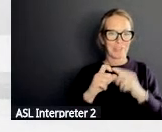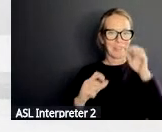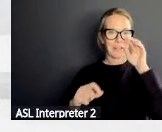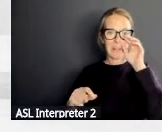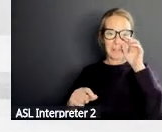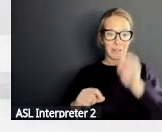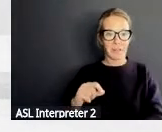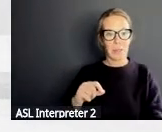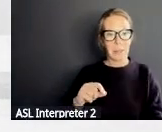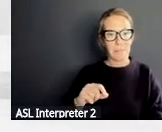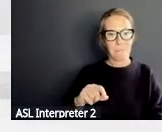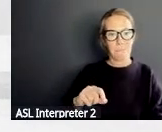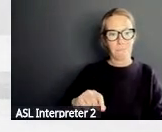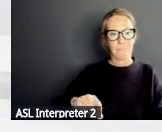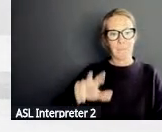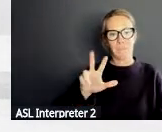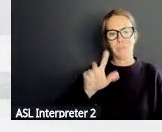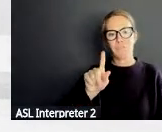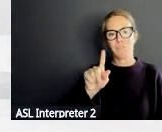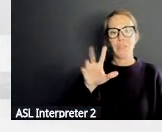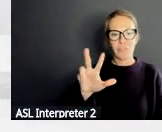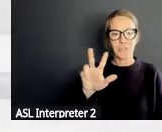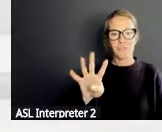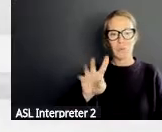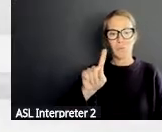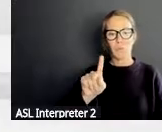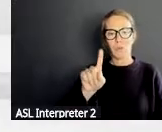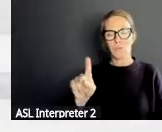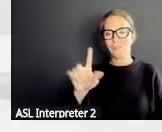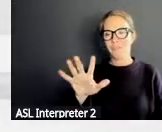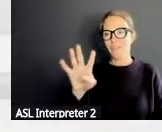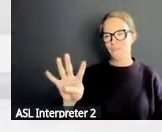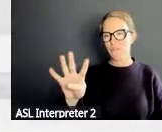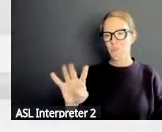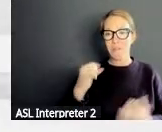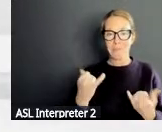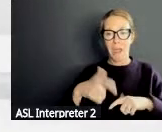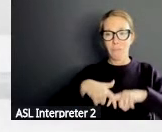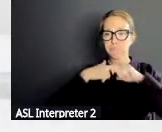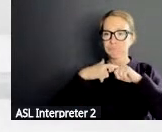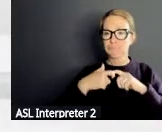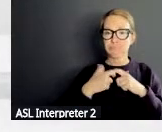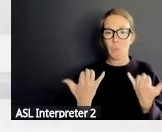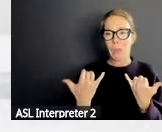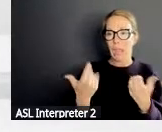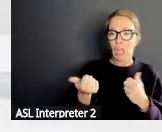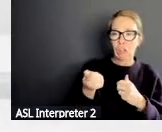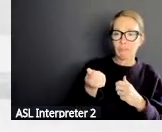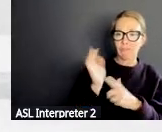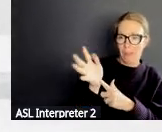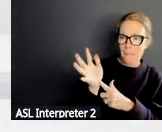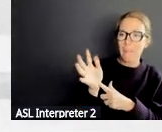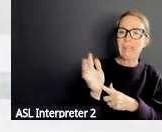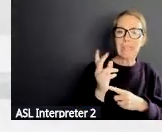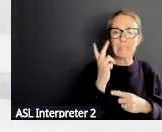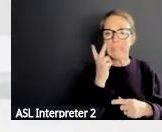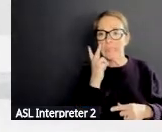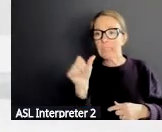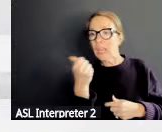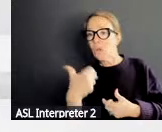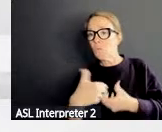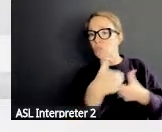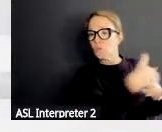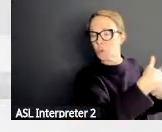341154. All right, we're now going to pause for a few minutes and we'll come back in 5 minutes to see if there